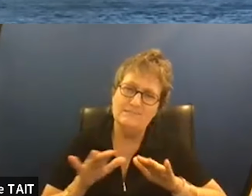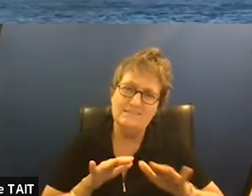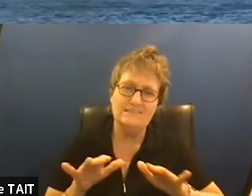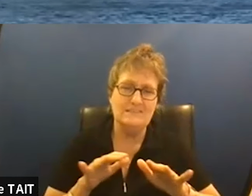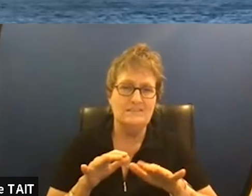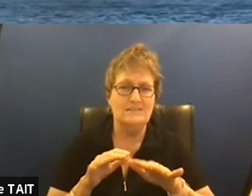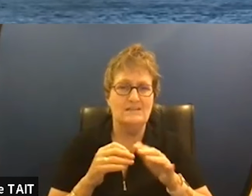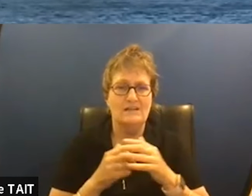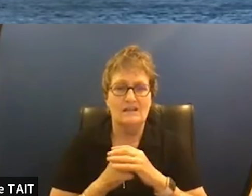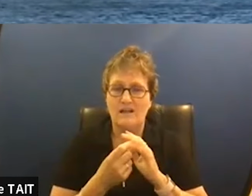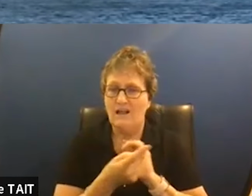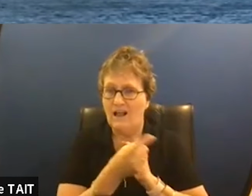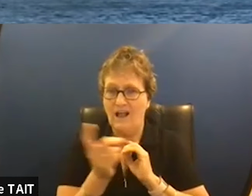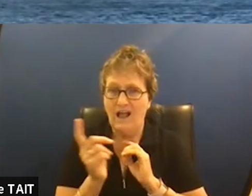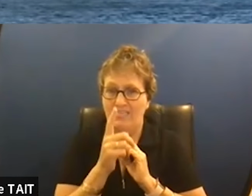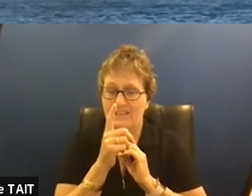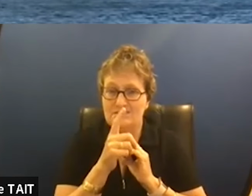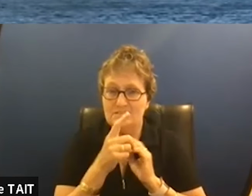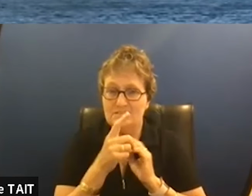Does anyone else have anything to add to that?